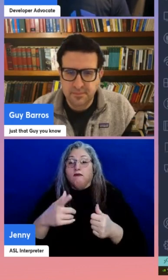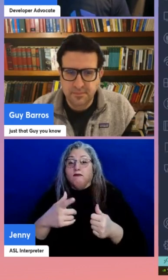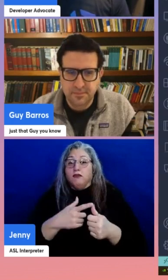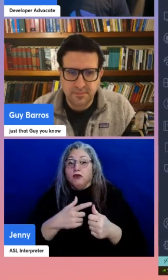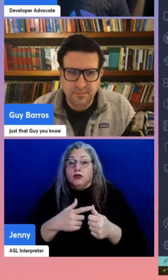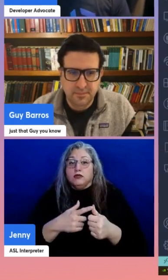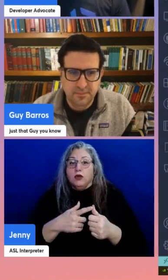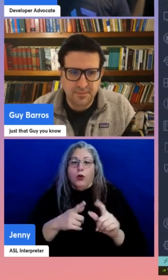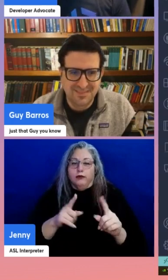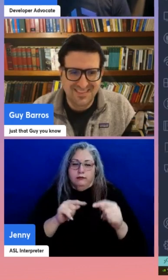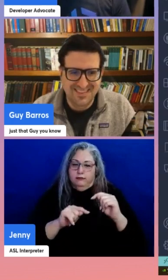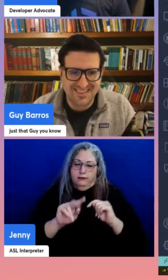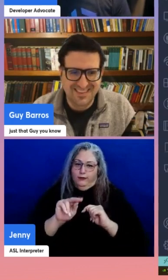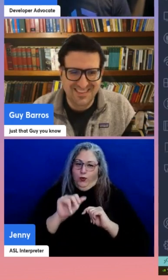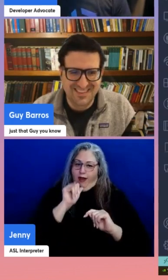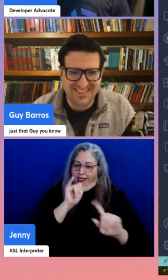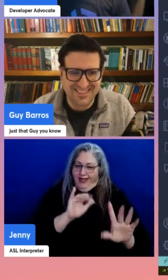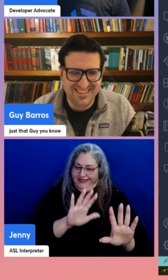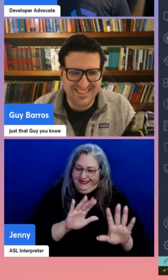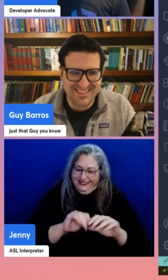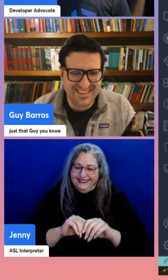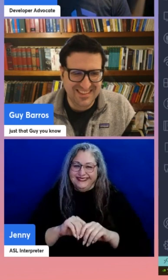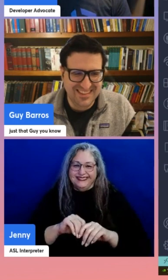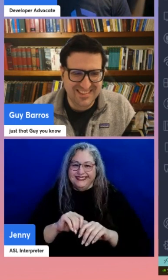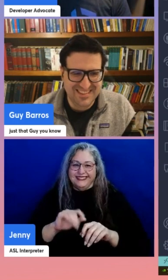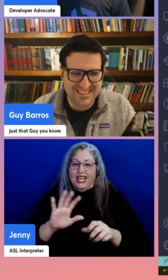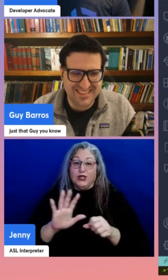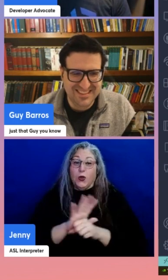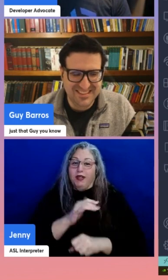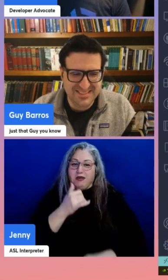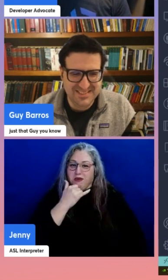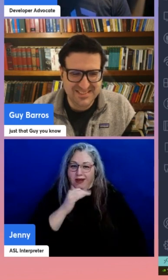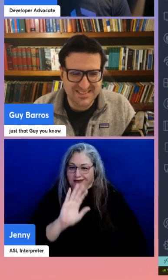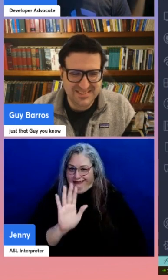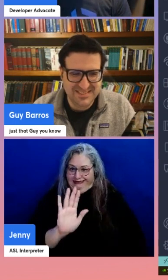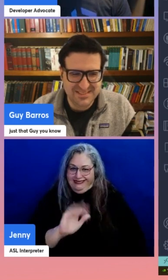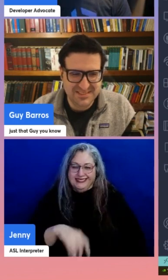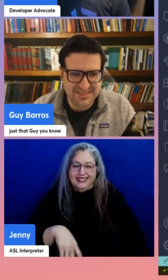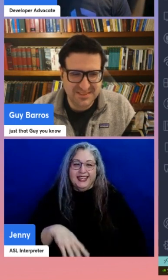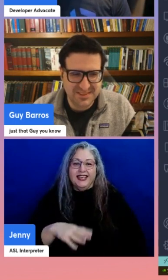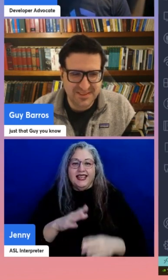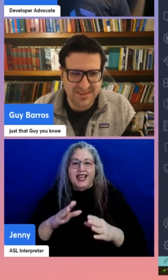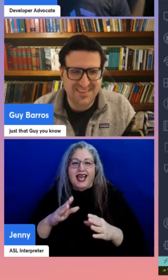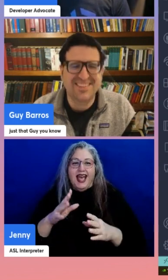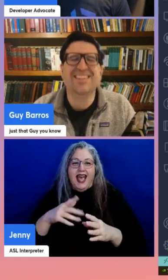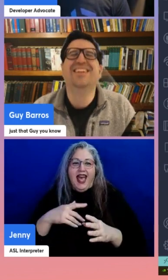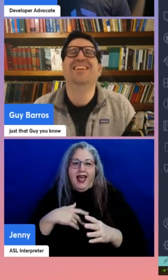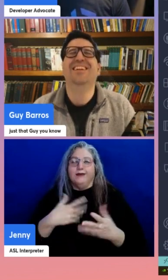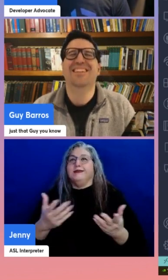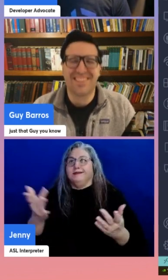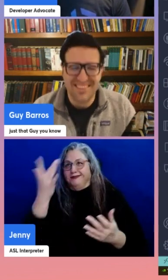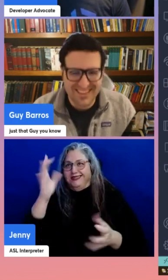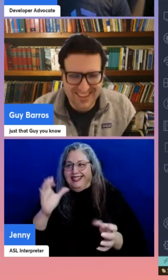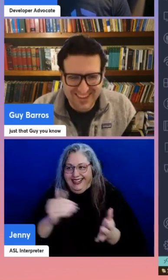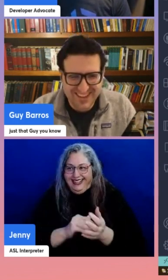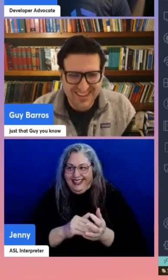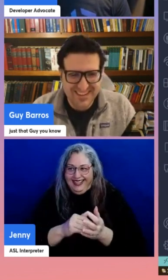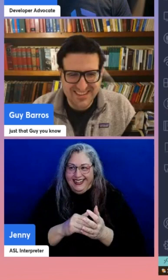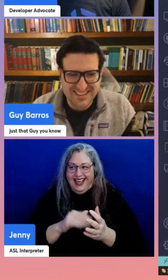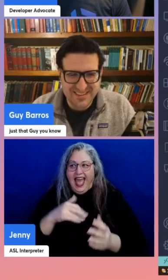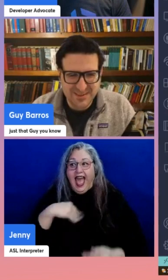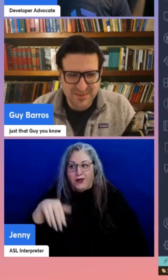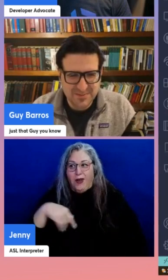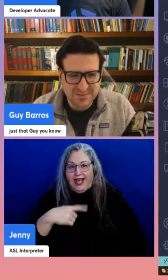we're not going to do that. That is absolutely the wrong thing to do. I've just done it again. I mean, I did say it was early.